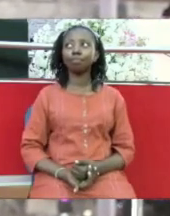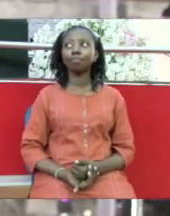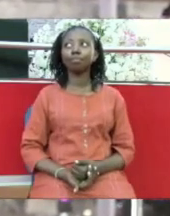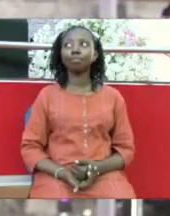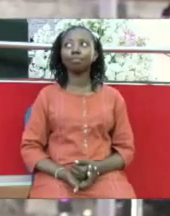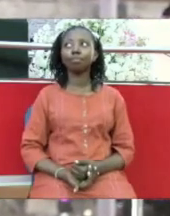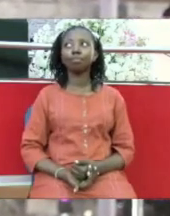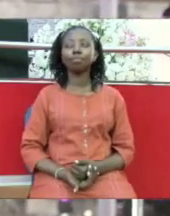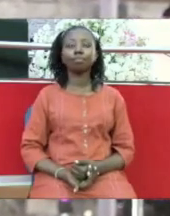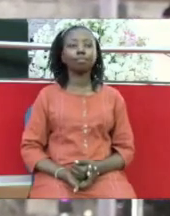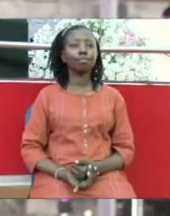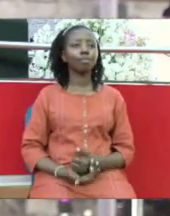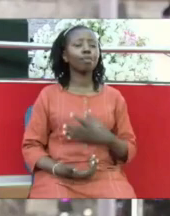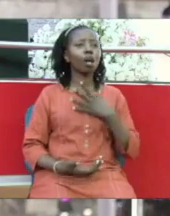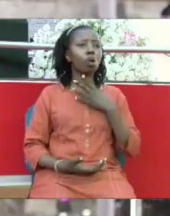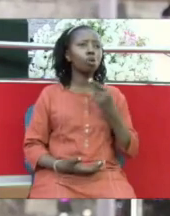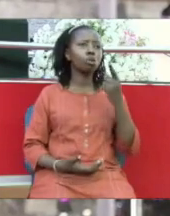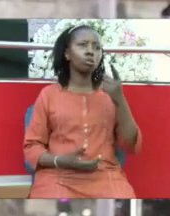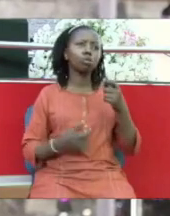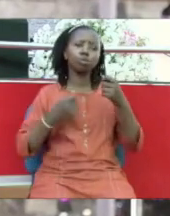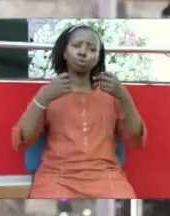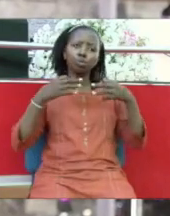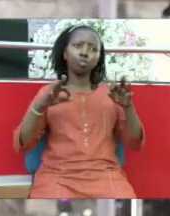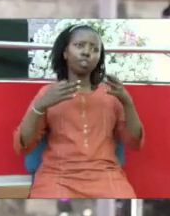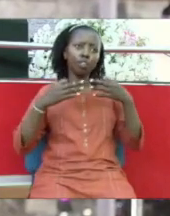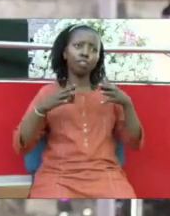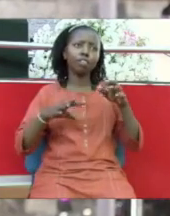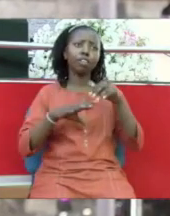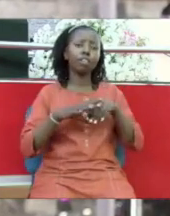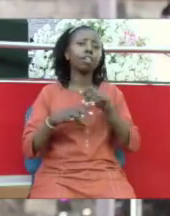I want you to be free in the Lord.